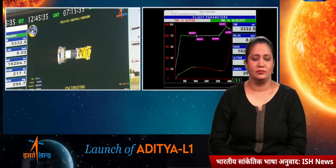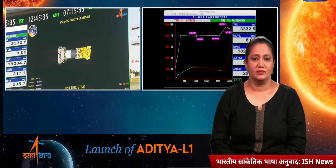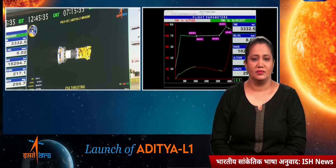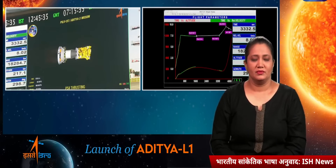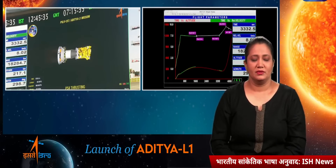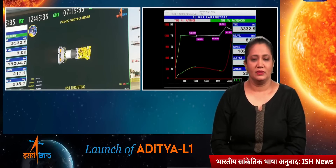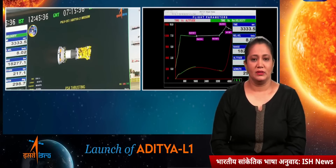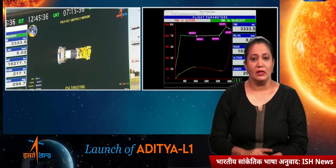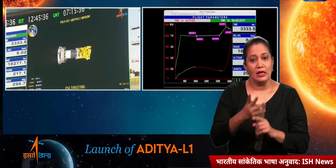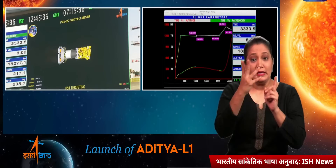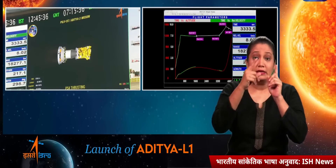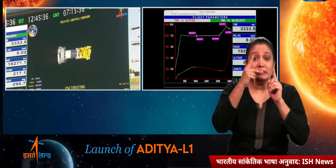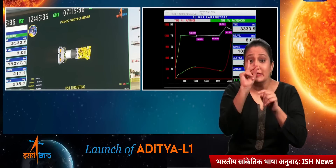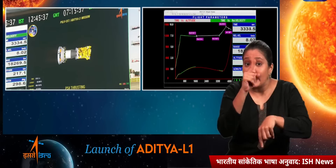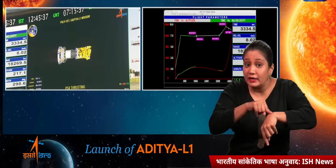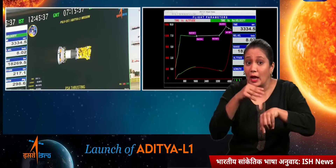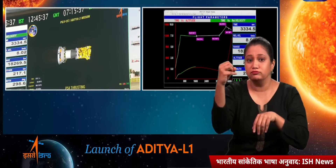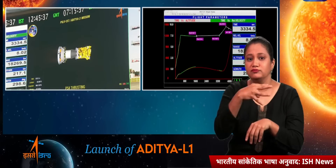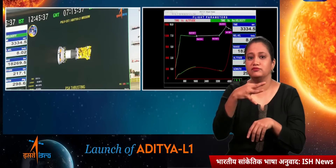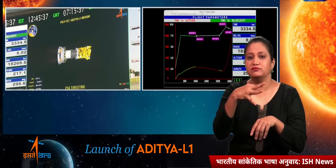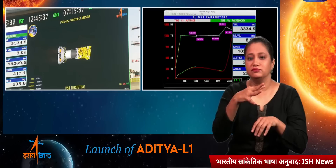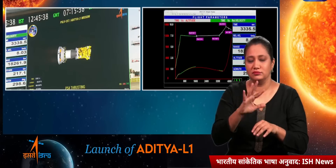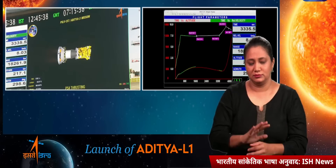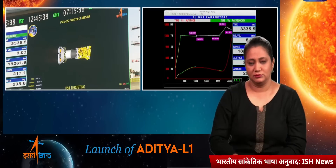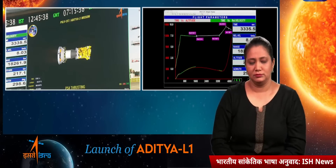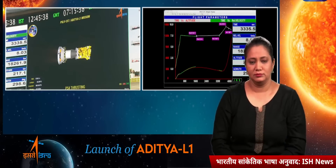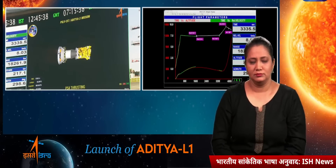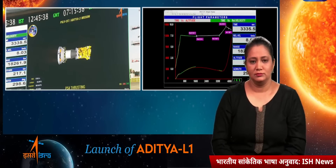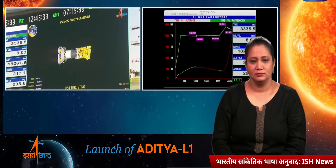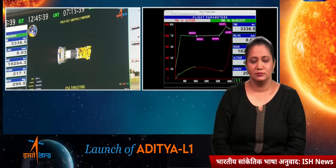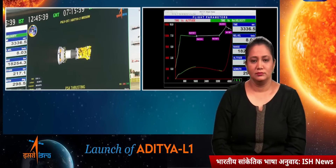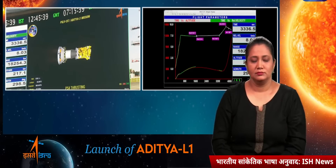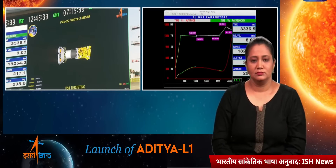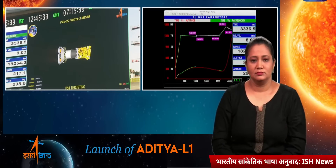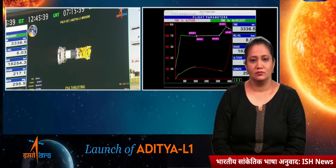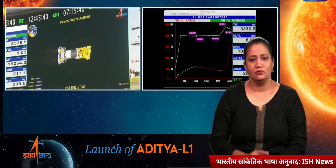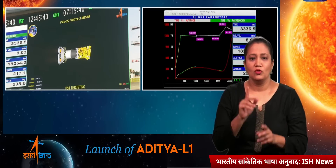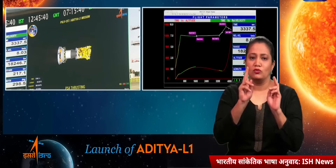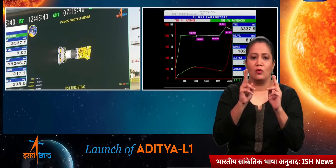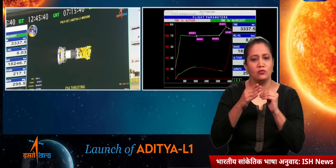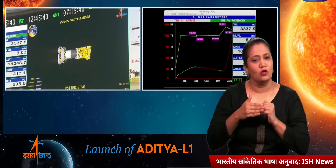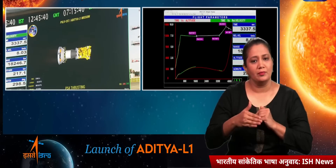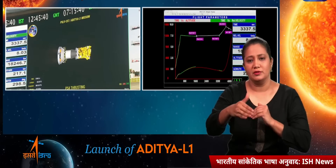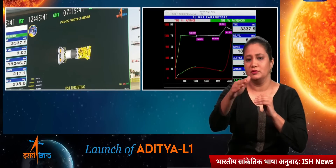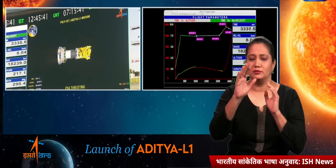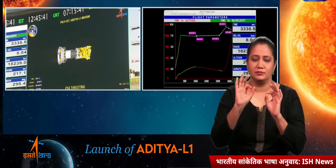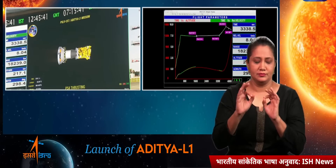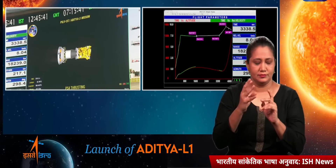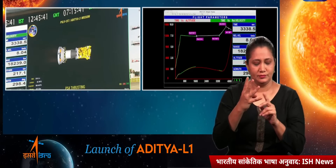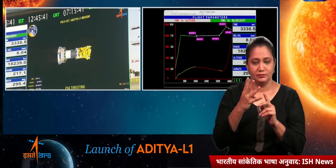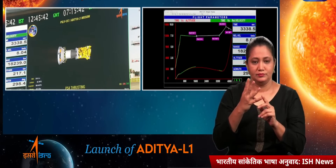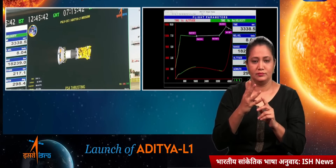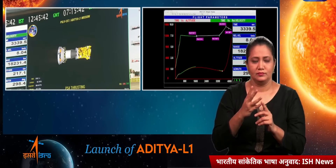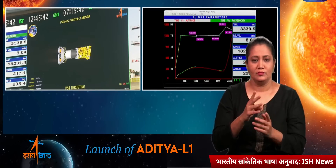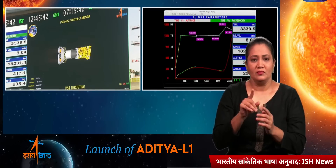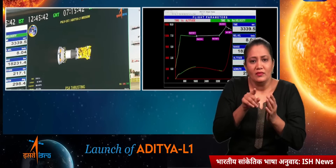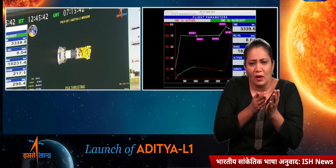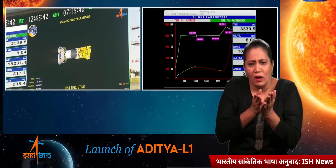burning for the second time. Stage performance normal. Intended